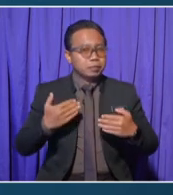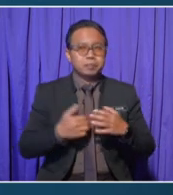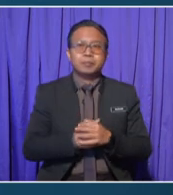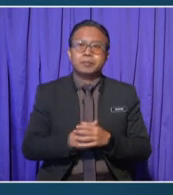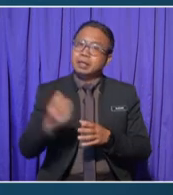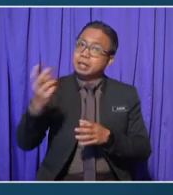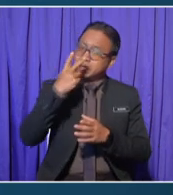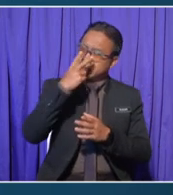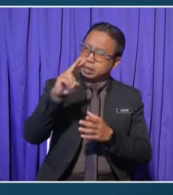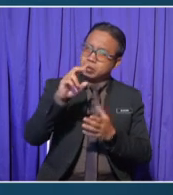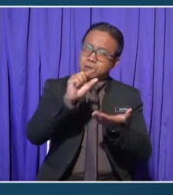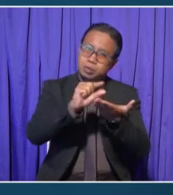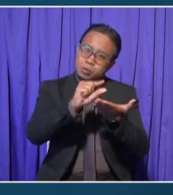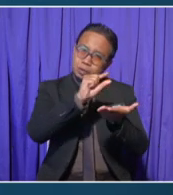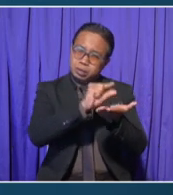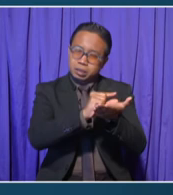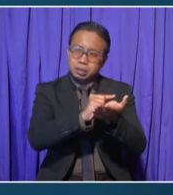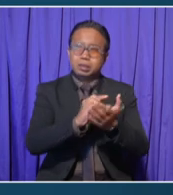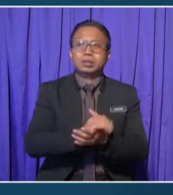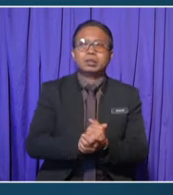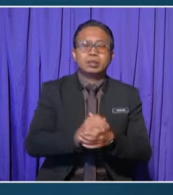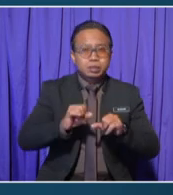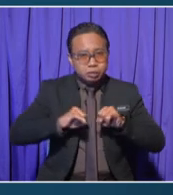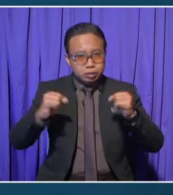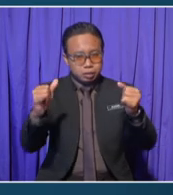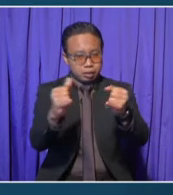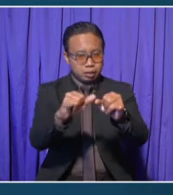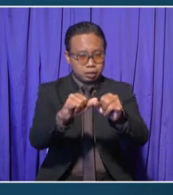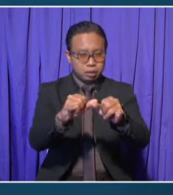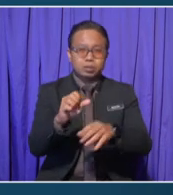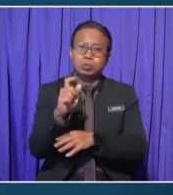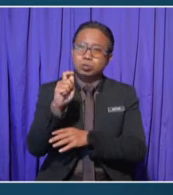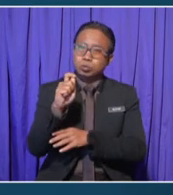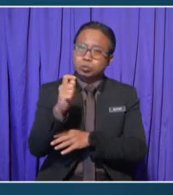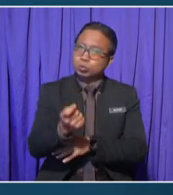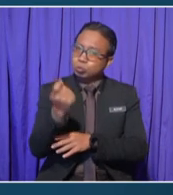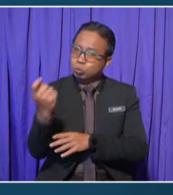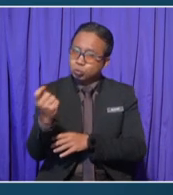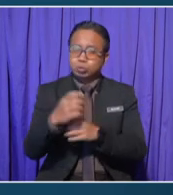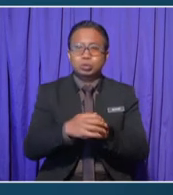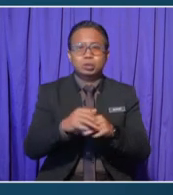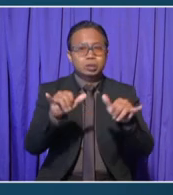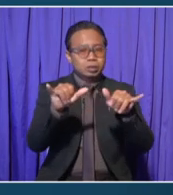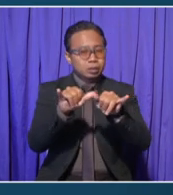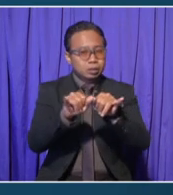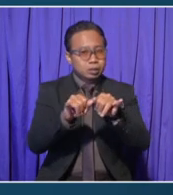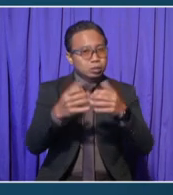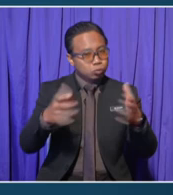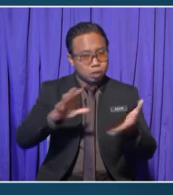Let's check the quantities, standard tools, and measuring tools that you have learned today.